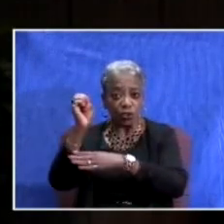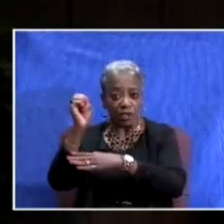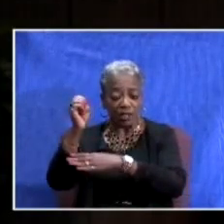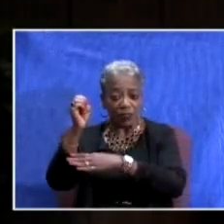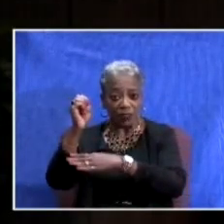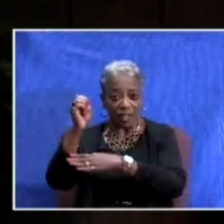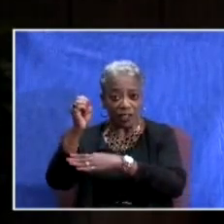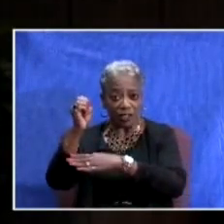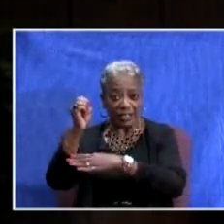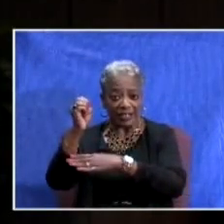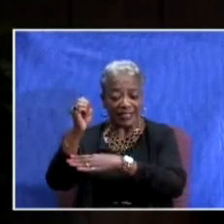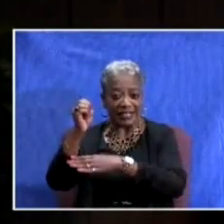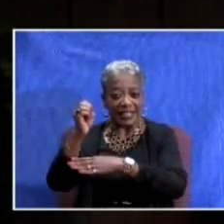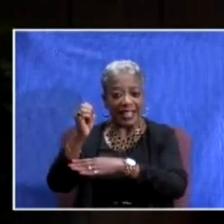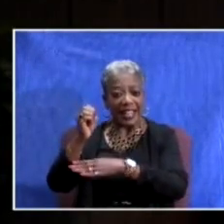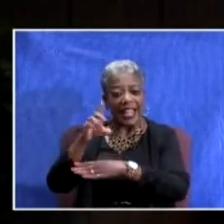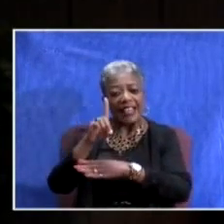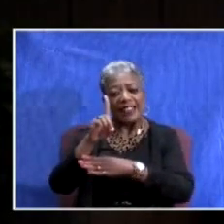feel good.